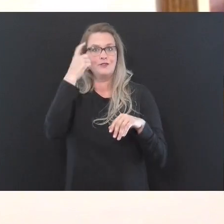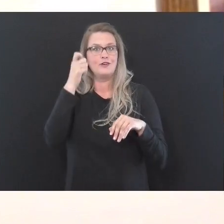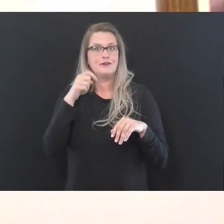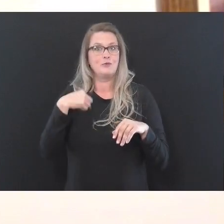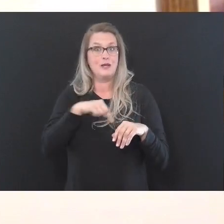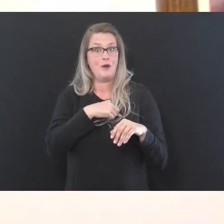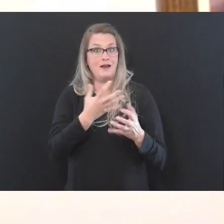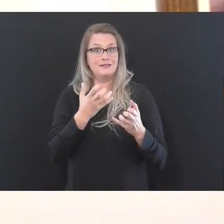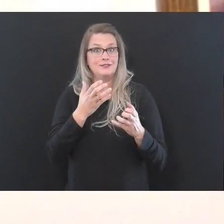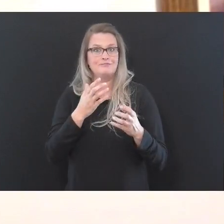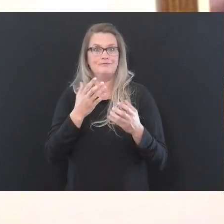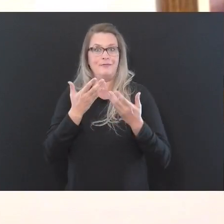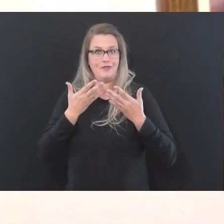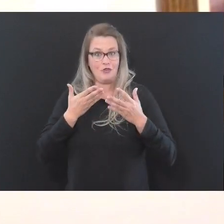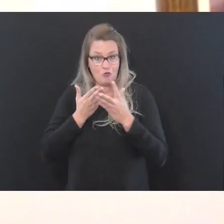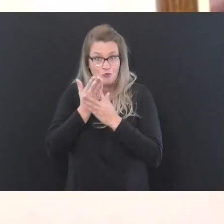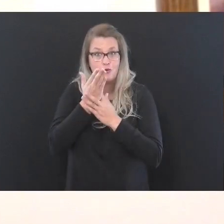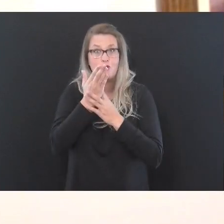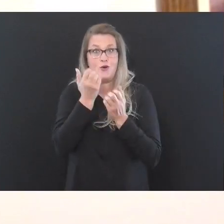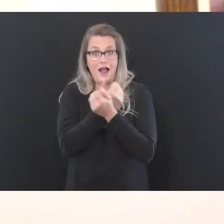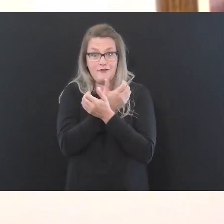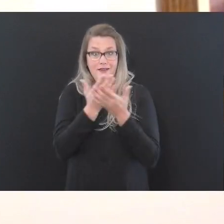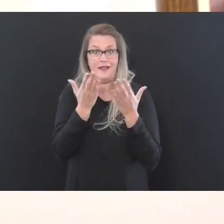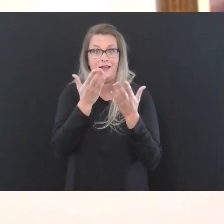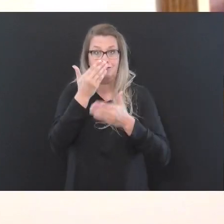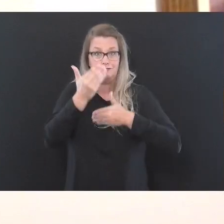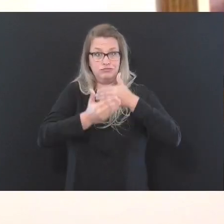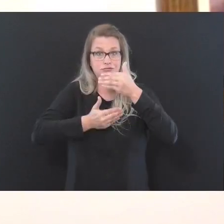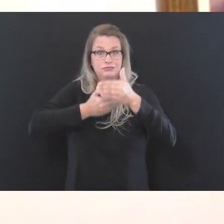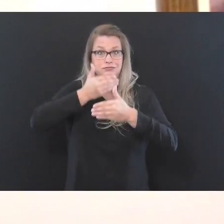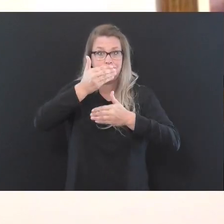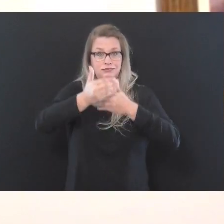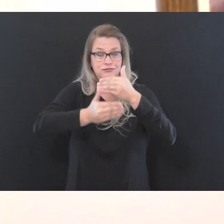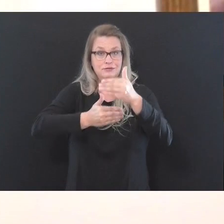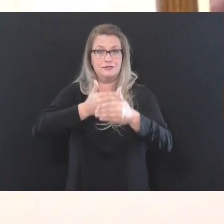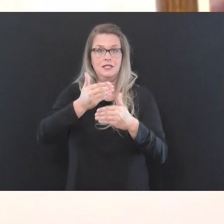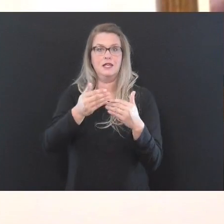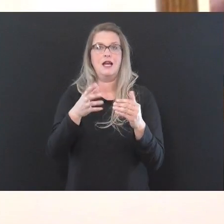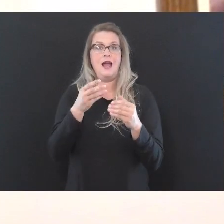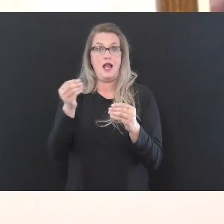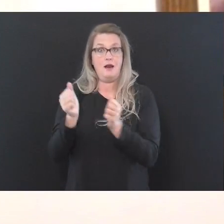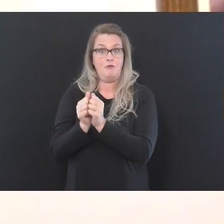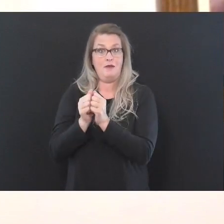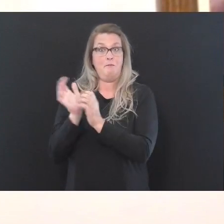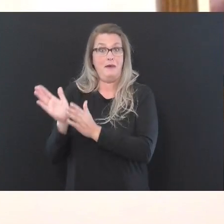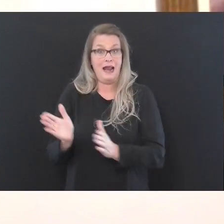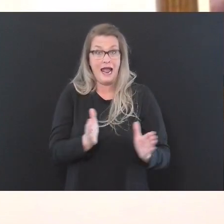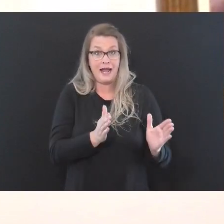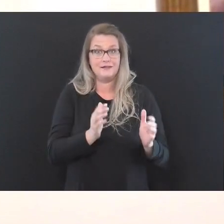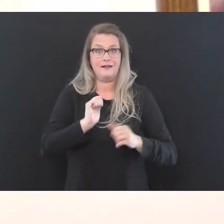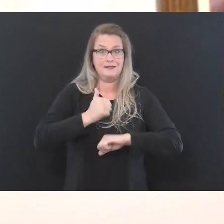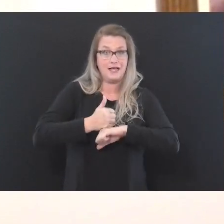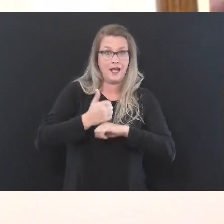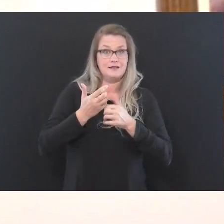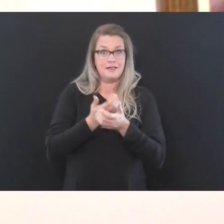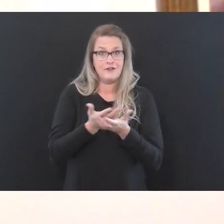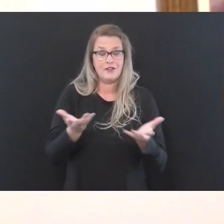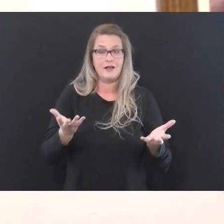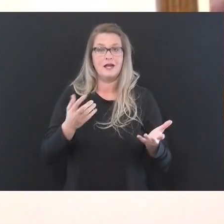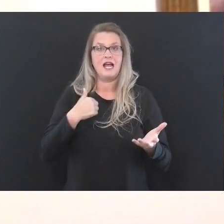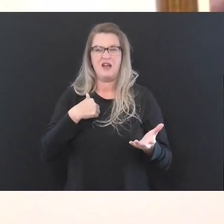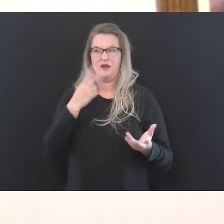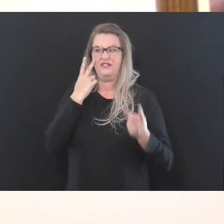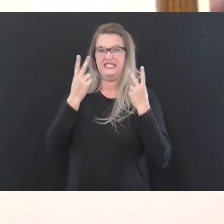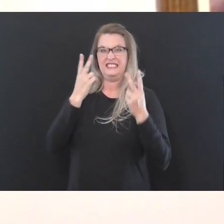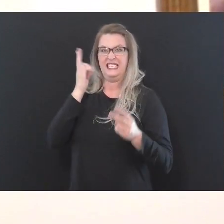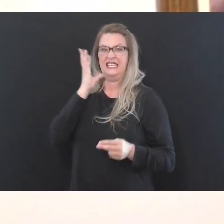first part, and that's our important focus right now. But we also will then have to understand, based on the experience in other